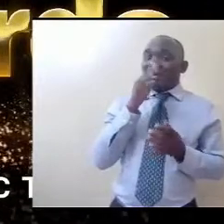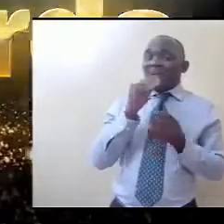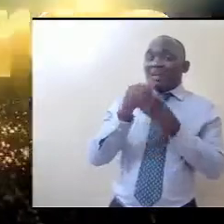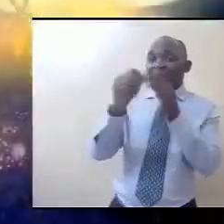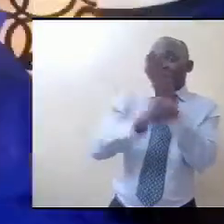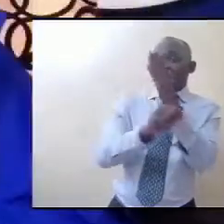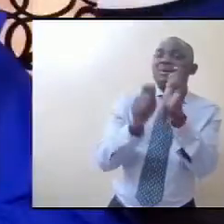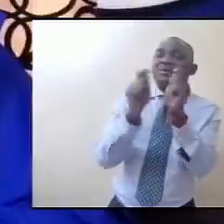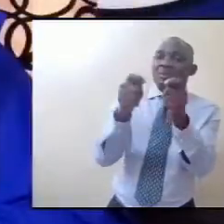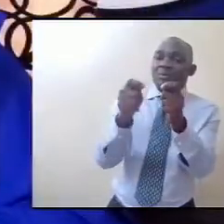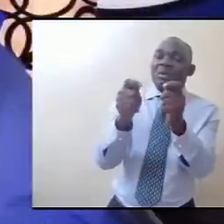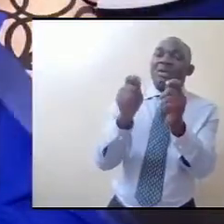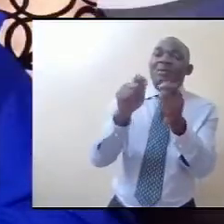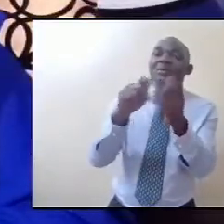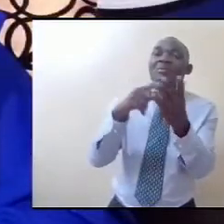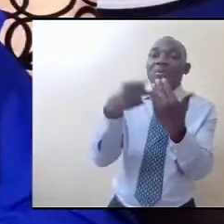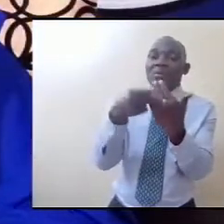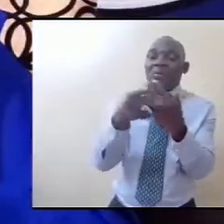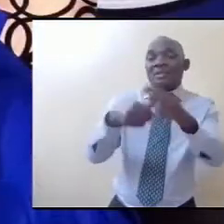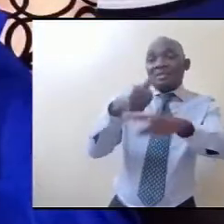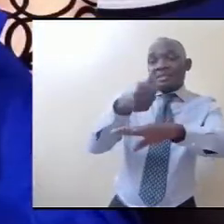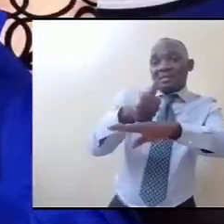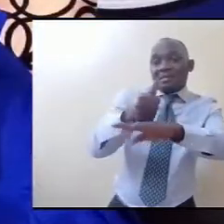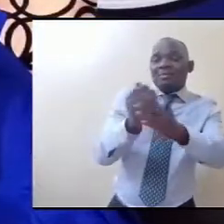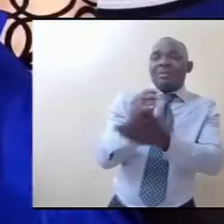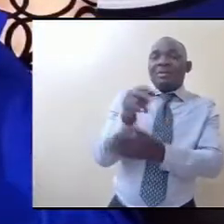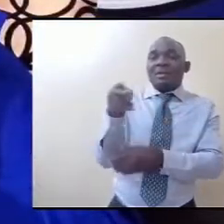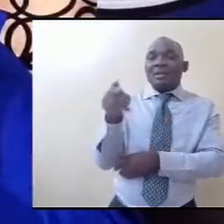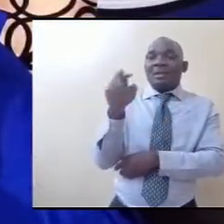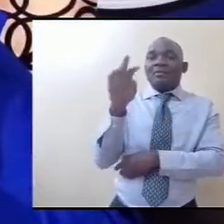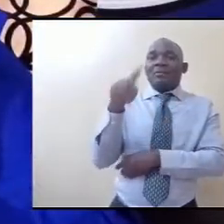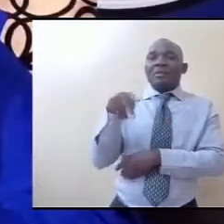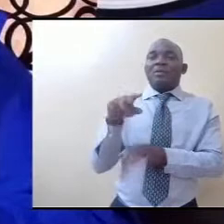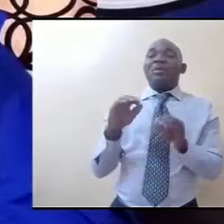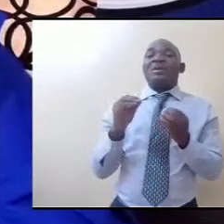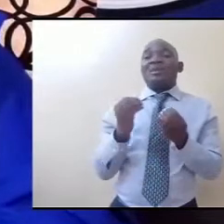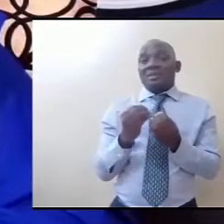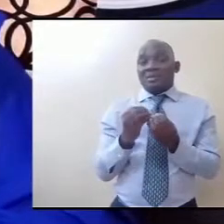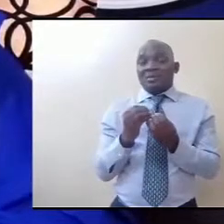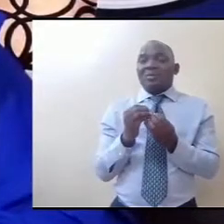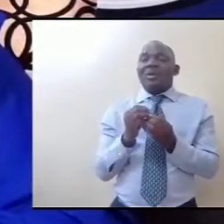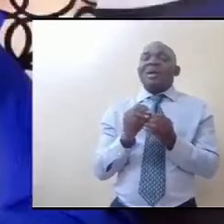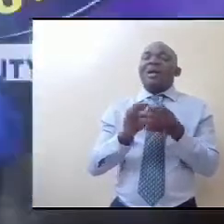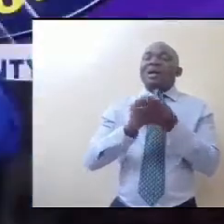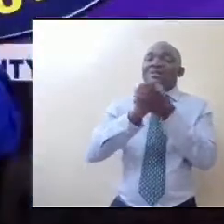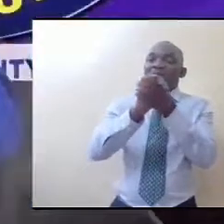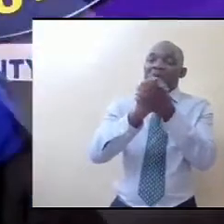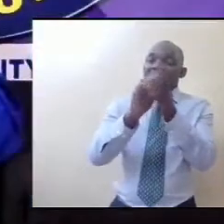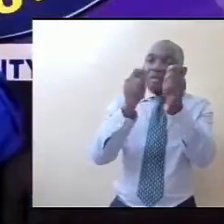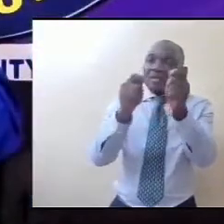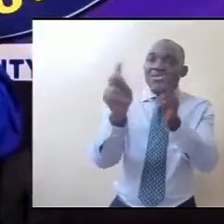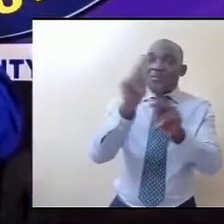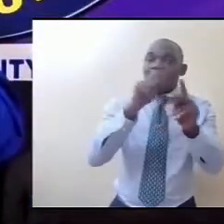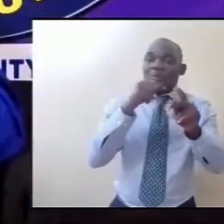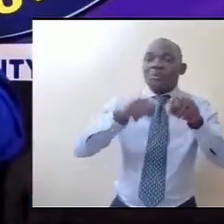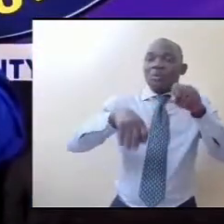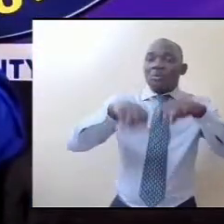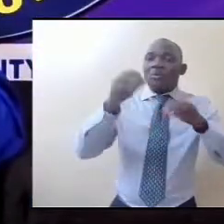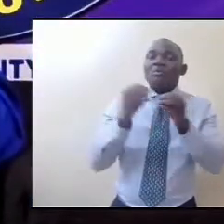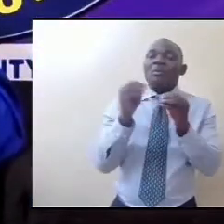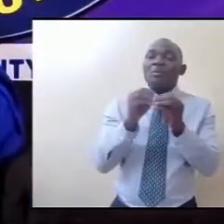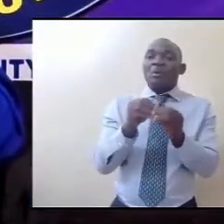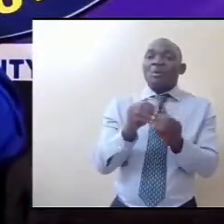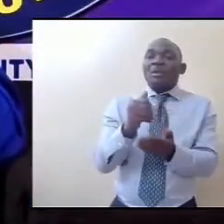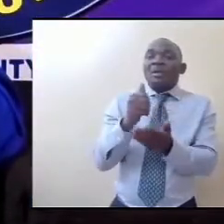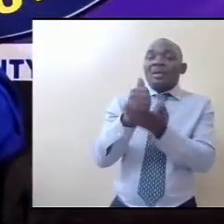Christina Hackman Impact Leadership Awards is an award scheme instituted by the H4P organization to honor and acknowledge